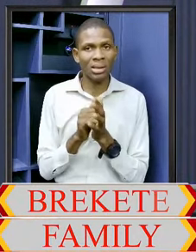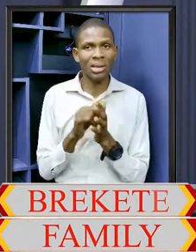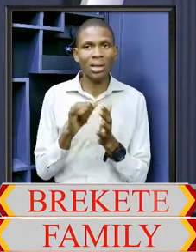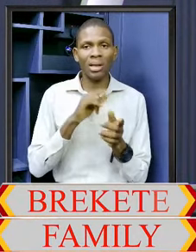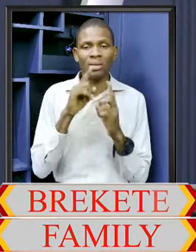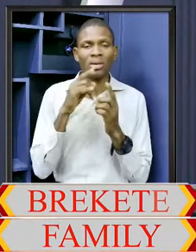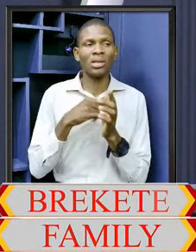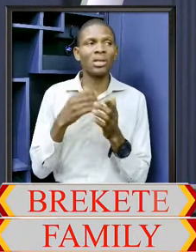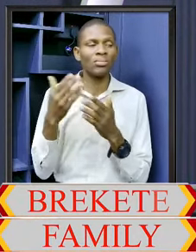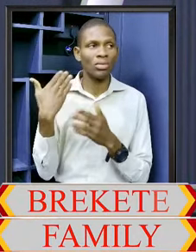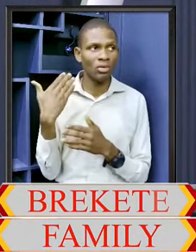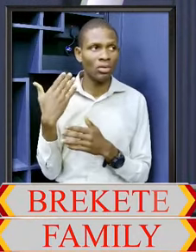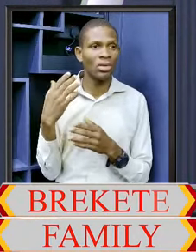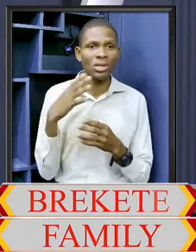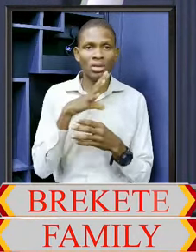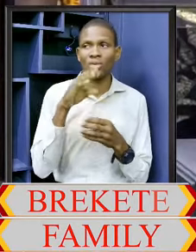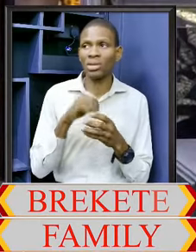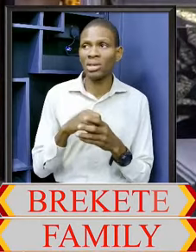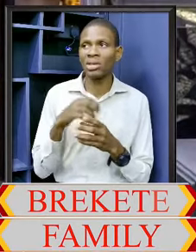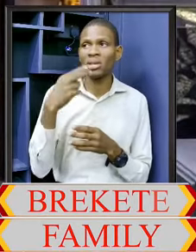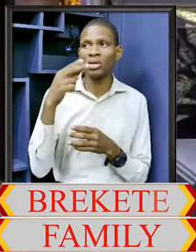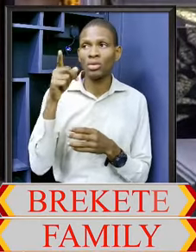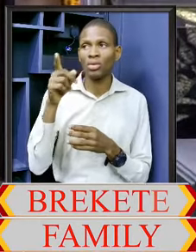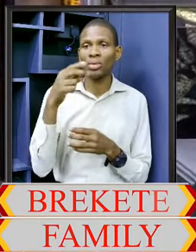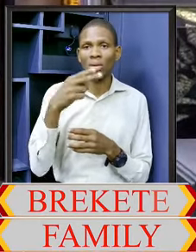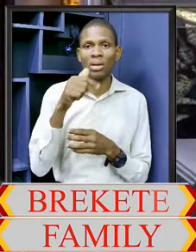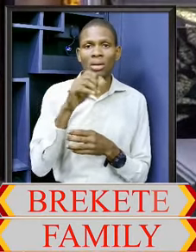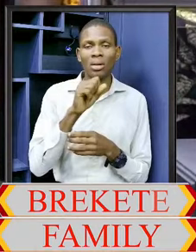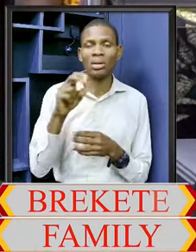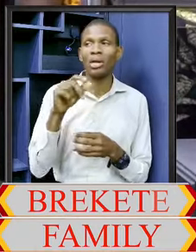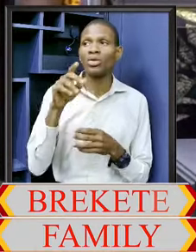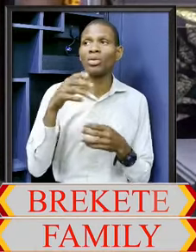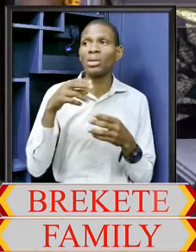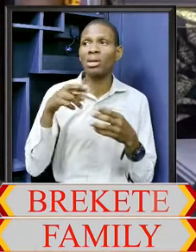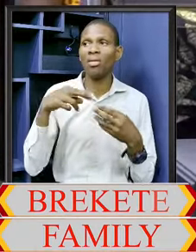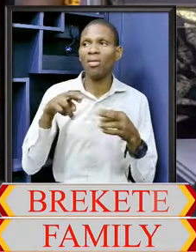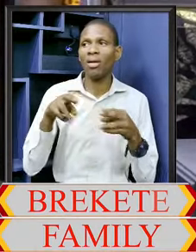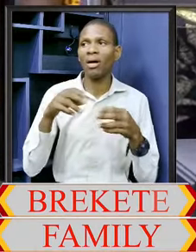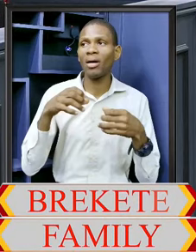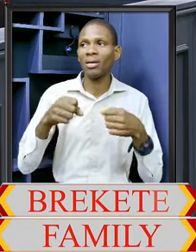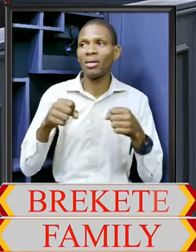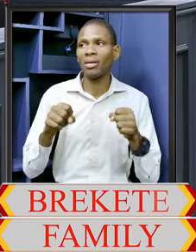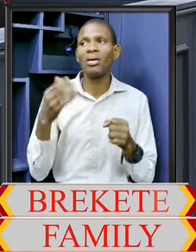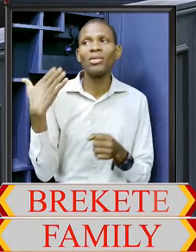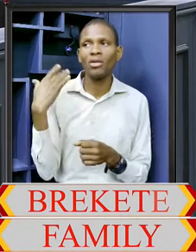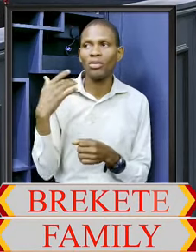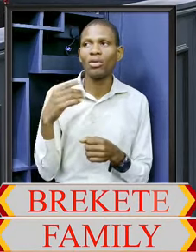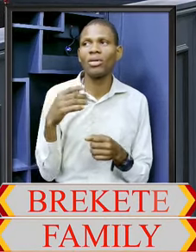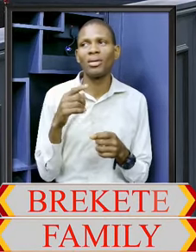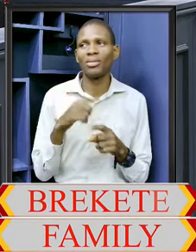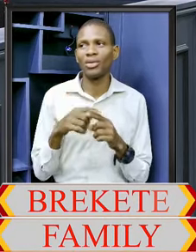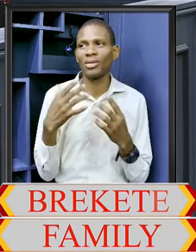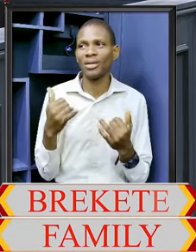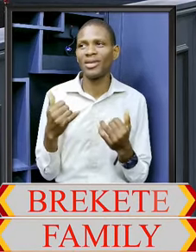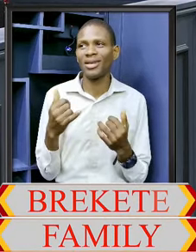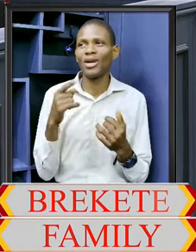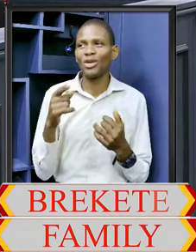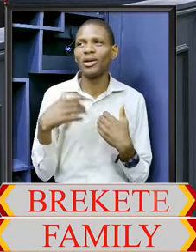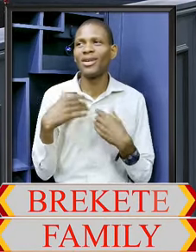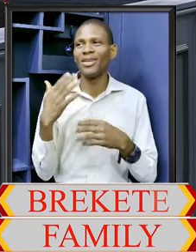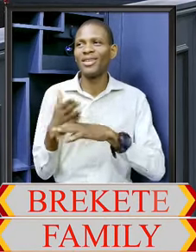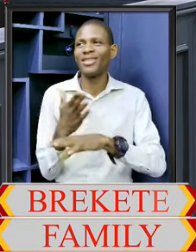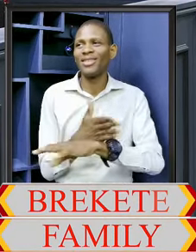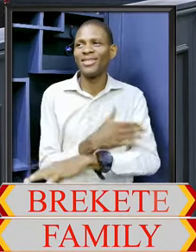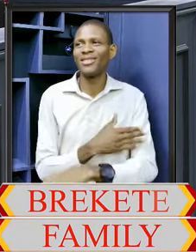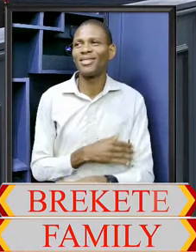before. Yeah. Including you, Hassan. Sir? You the ride Okada? Before I ride, but now, before. Now you don't grow